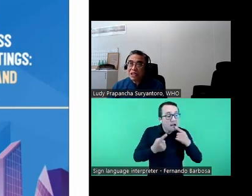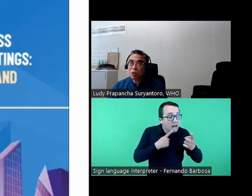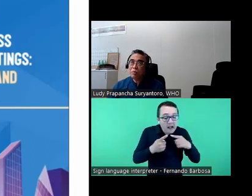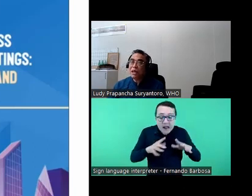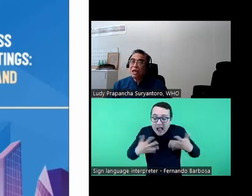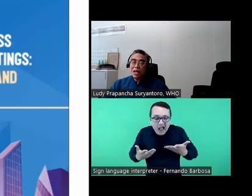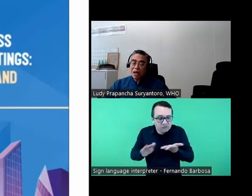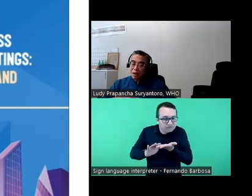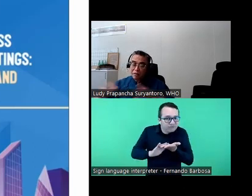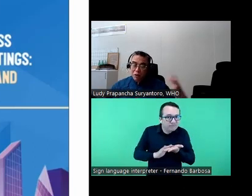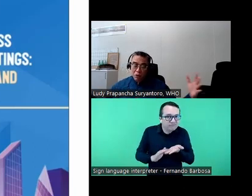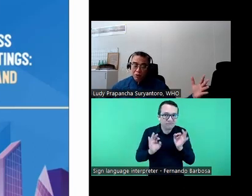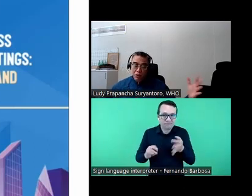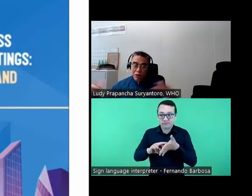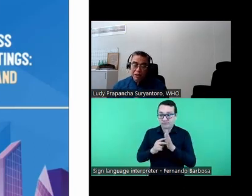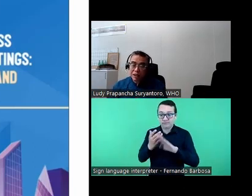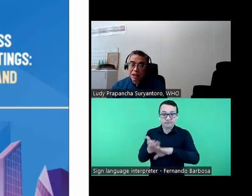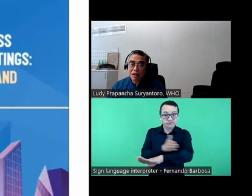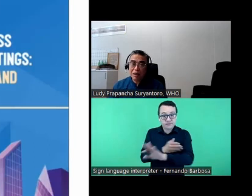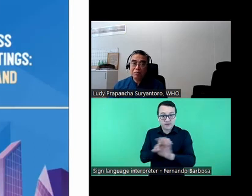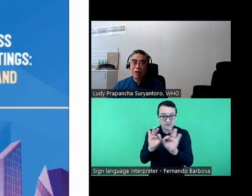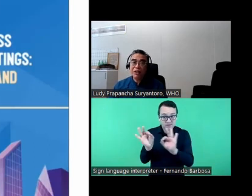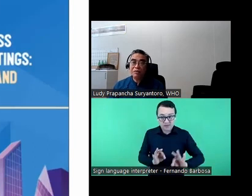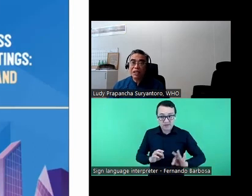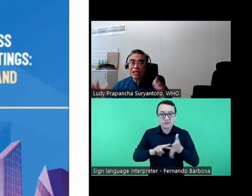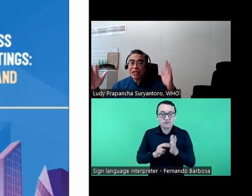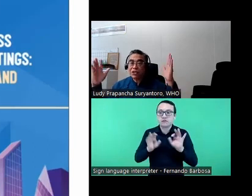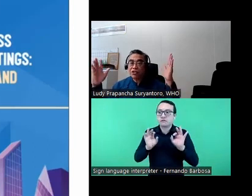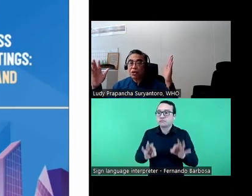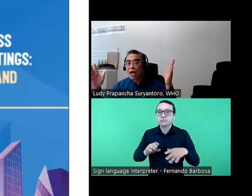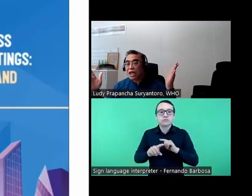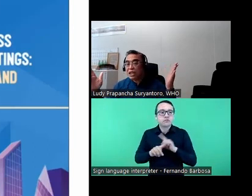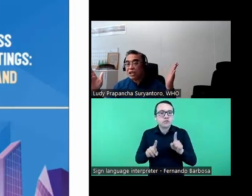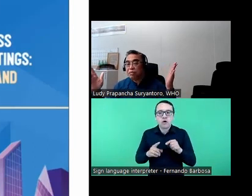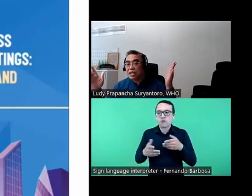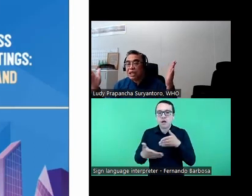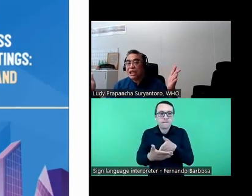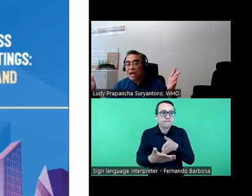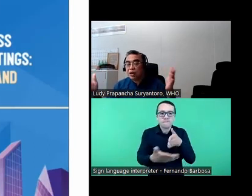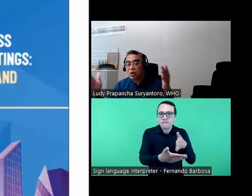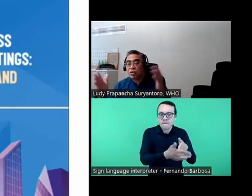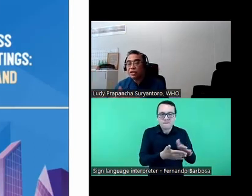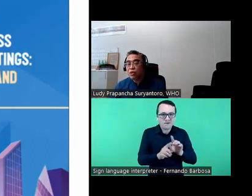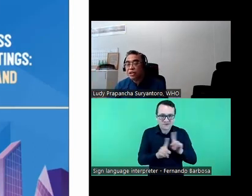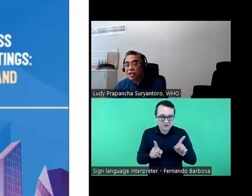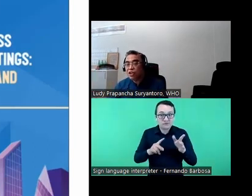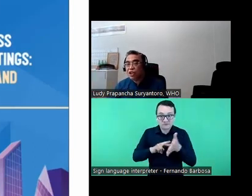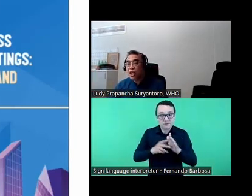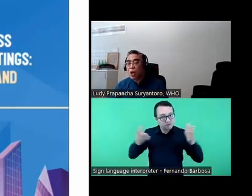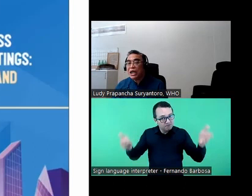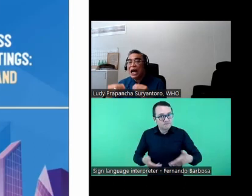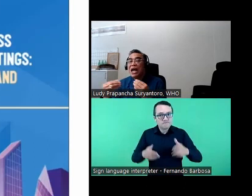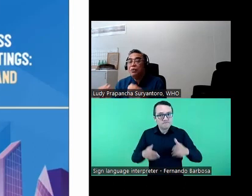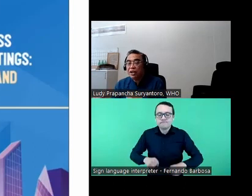preparedness, it will be no other boundaries, but this is just to highlight the beginning and the